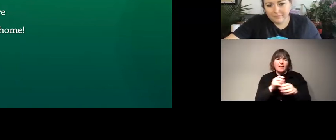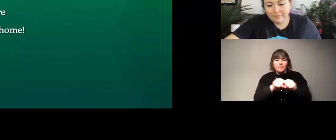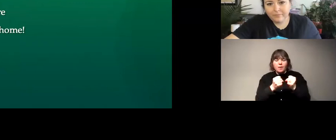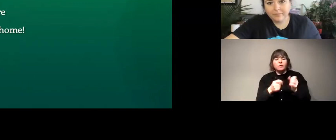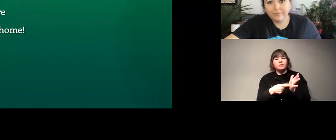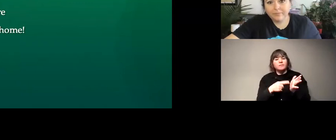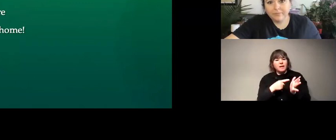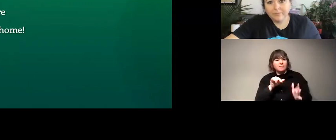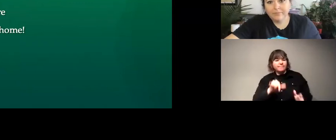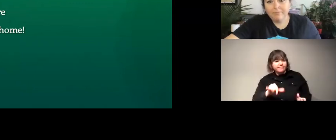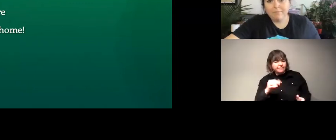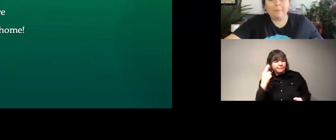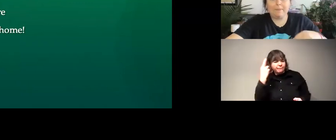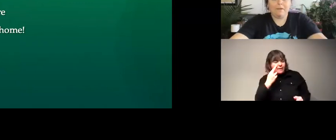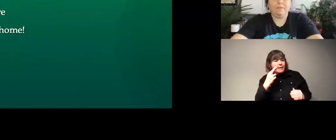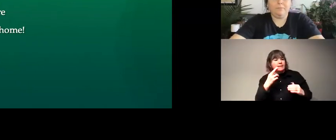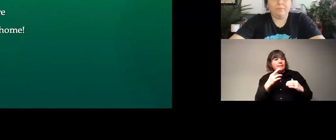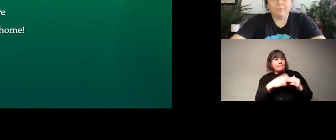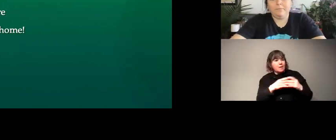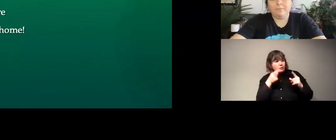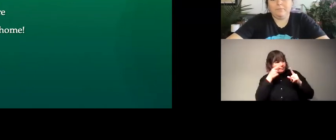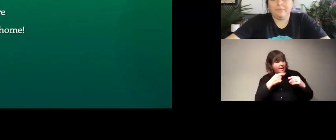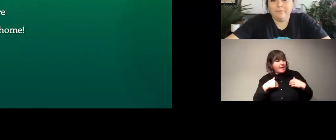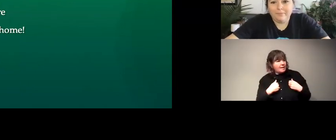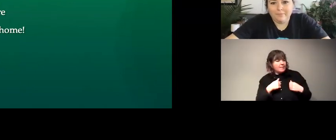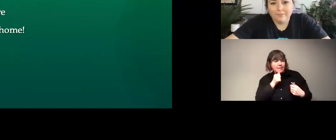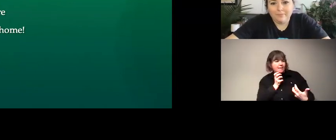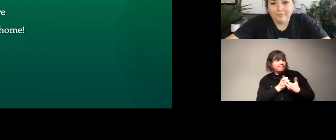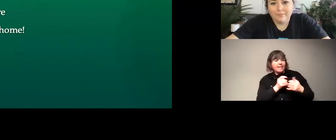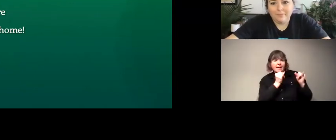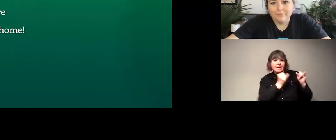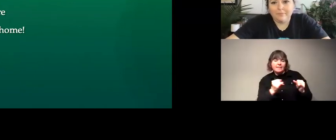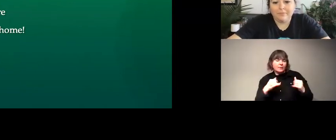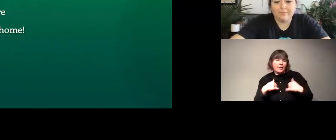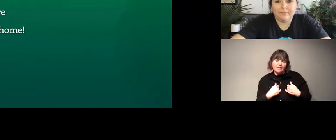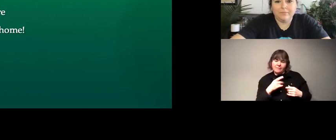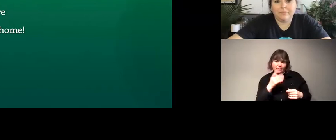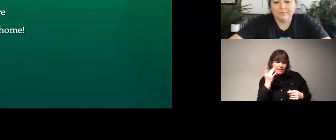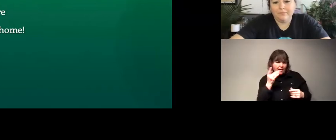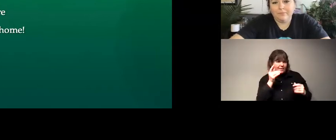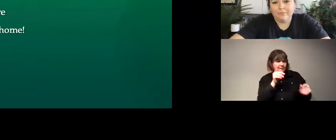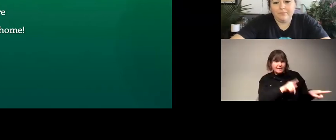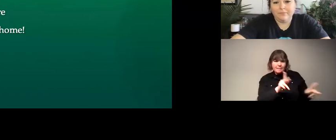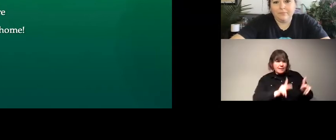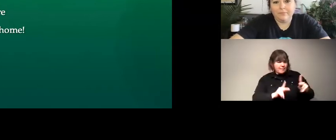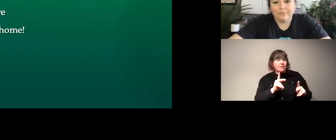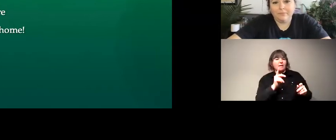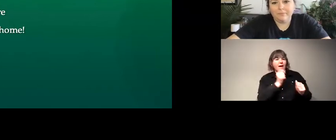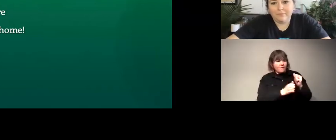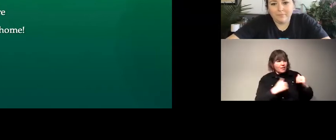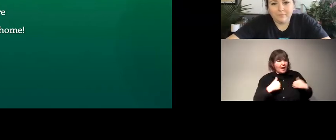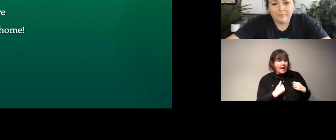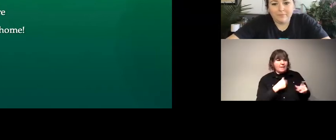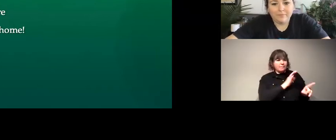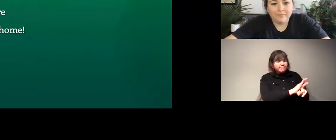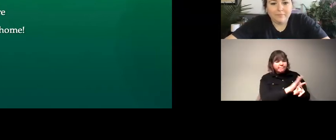may be built for an animal, but they don't quite fit the individual. Every animal, just like every person, is an individual. We all